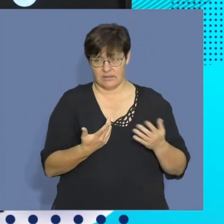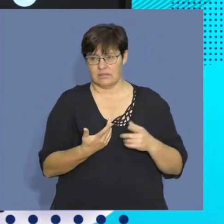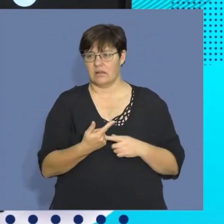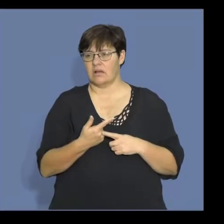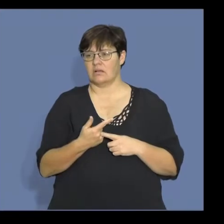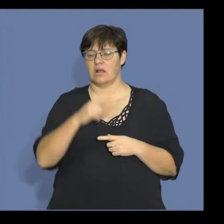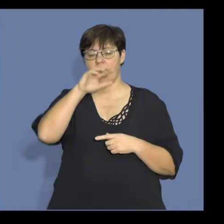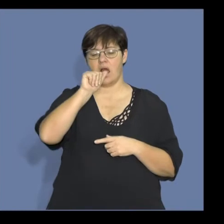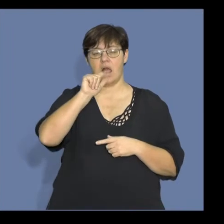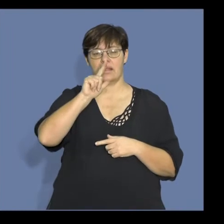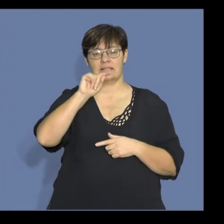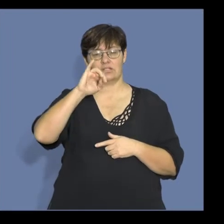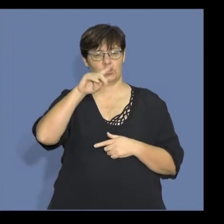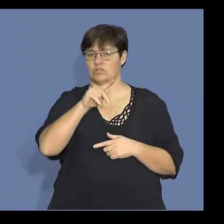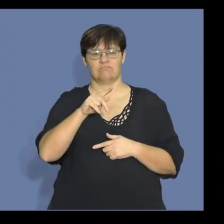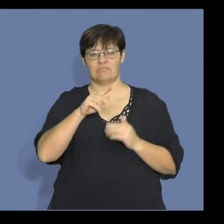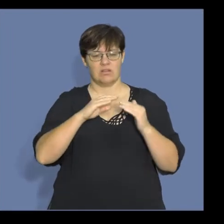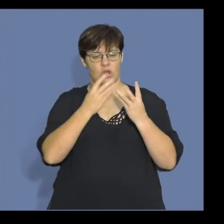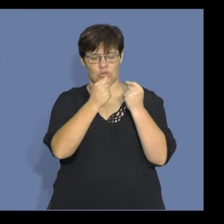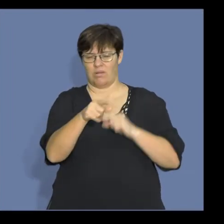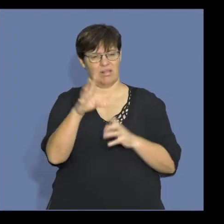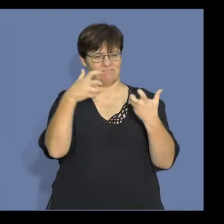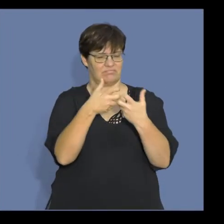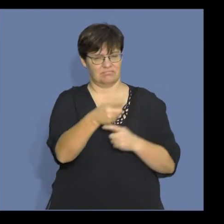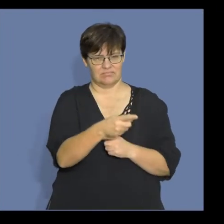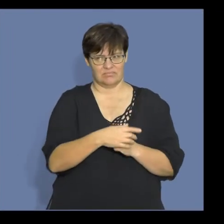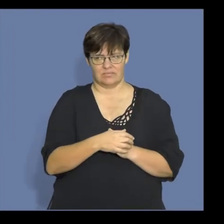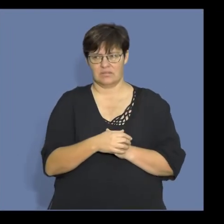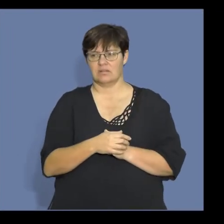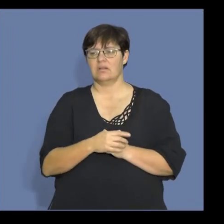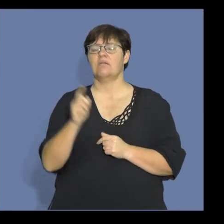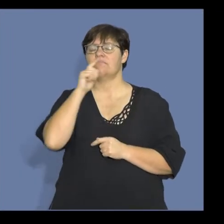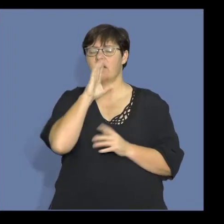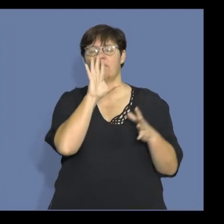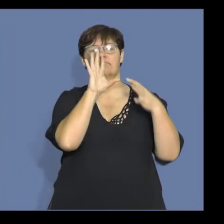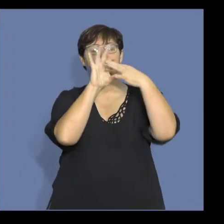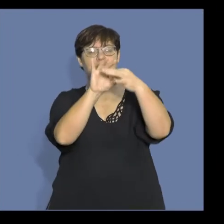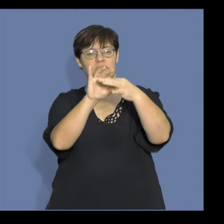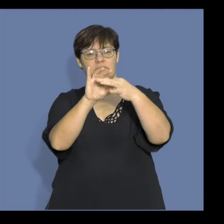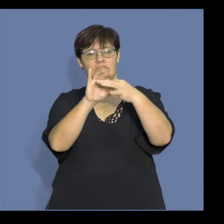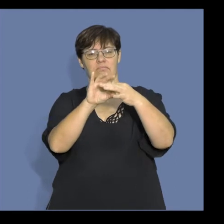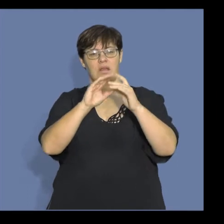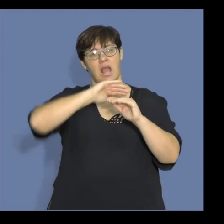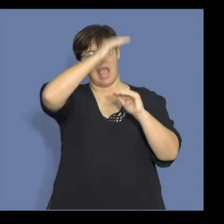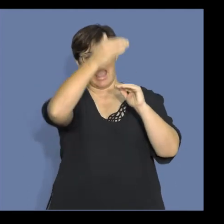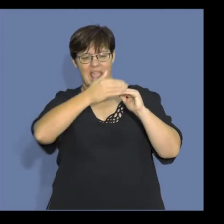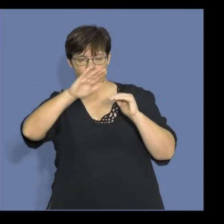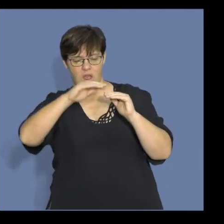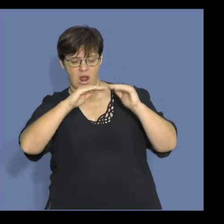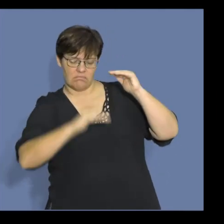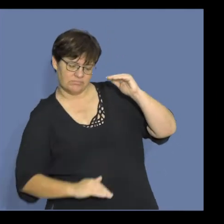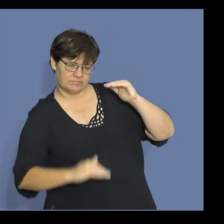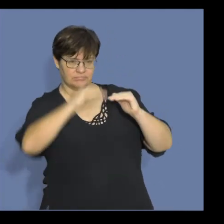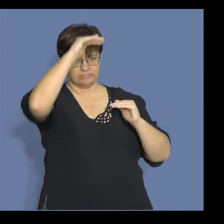again, the concept of altitude is not a soil factor. It is a factor that relates to physiographic